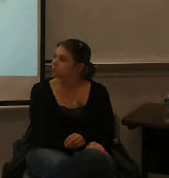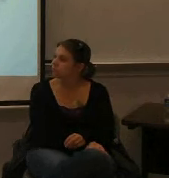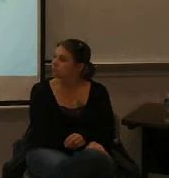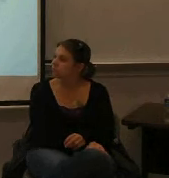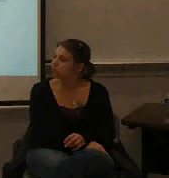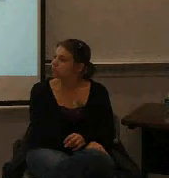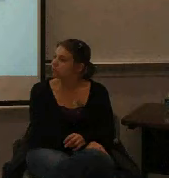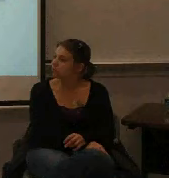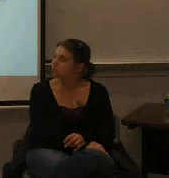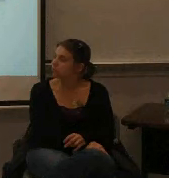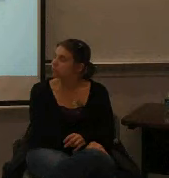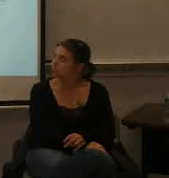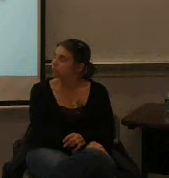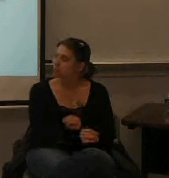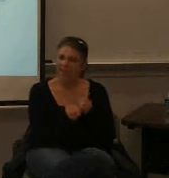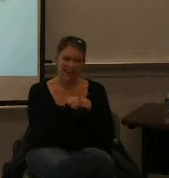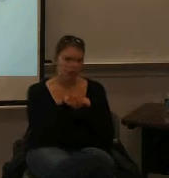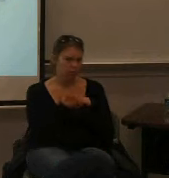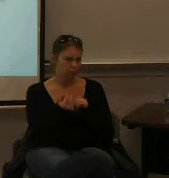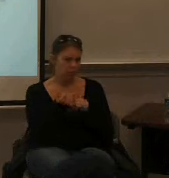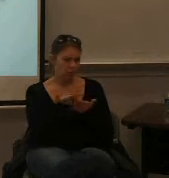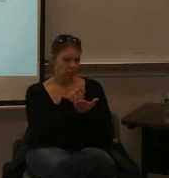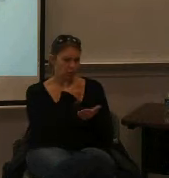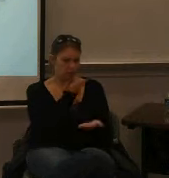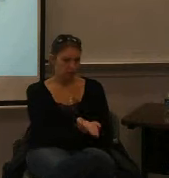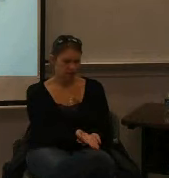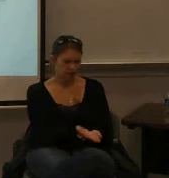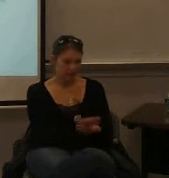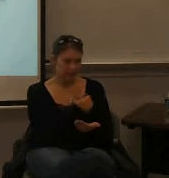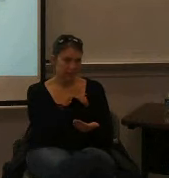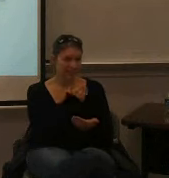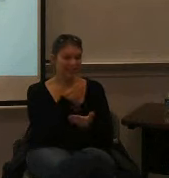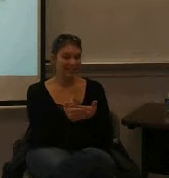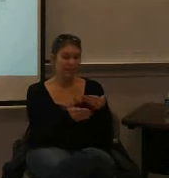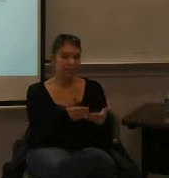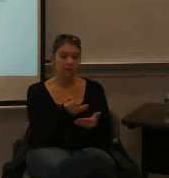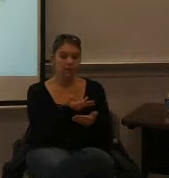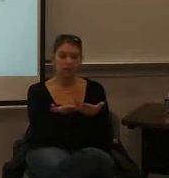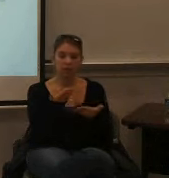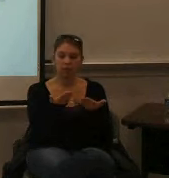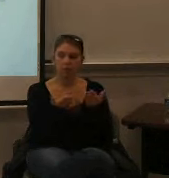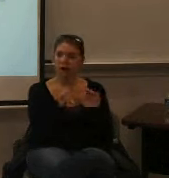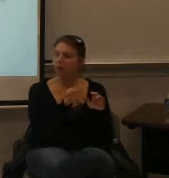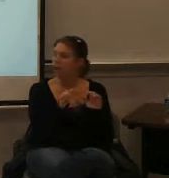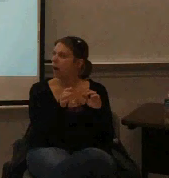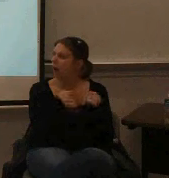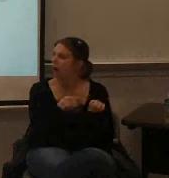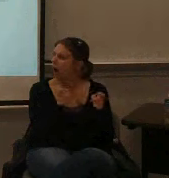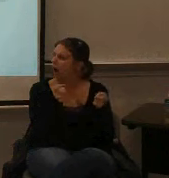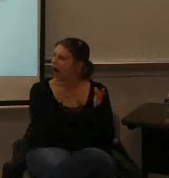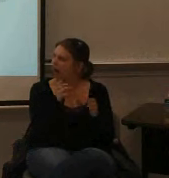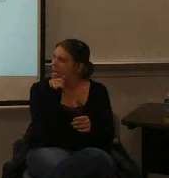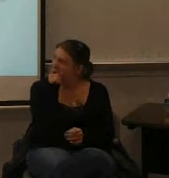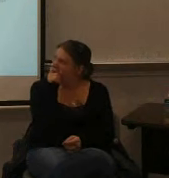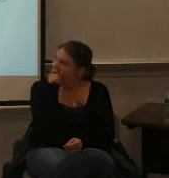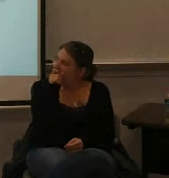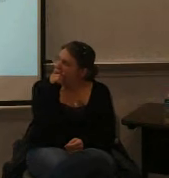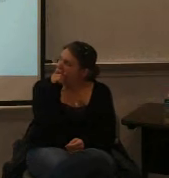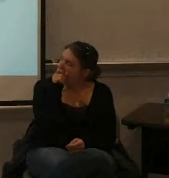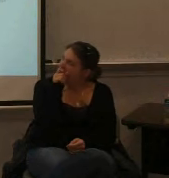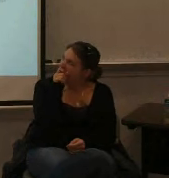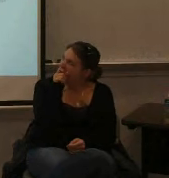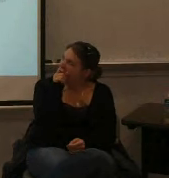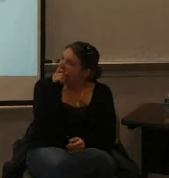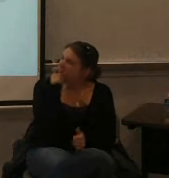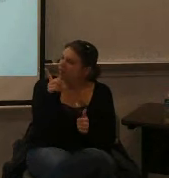So how do you remove it before it gets in? Well, there's this series of things that you might go through as a manager to deal with this.